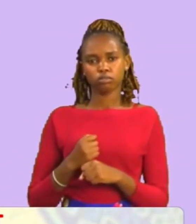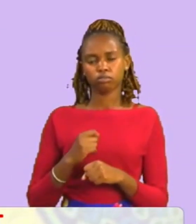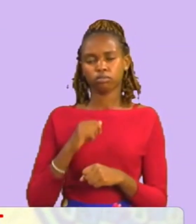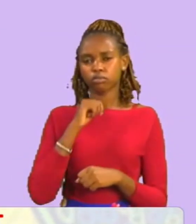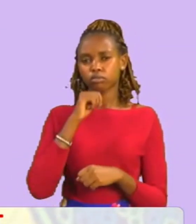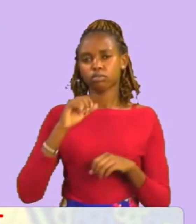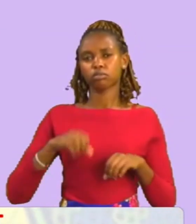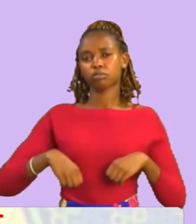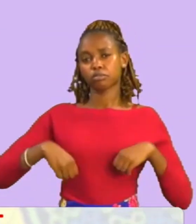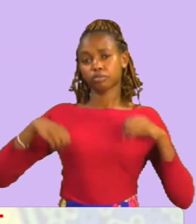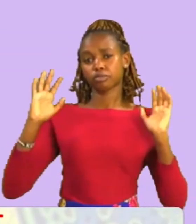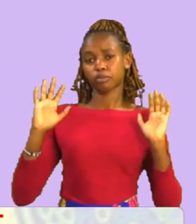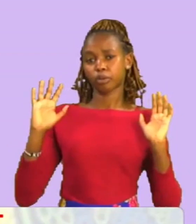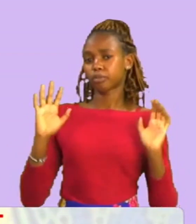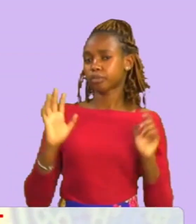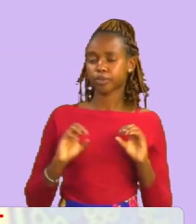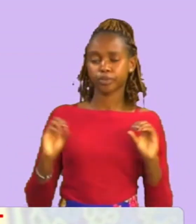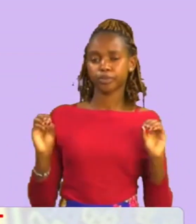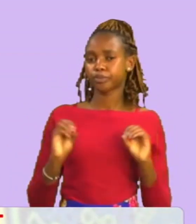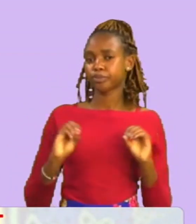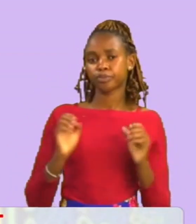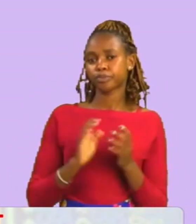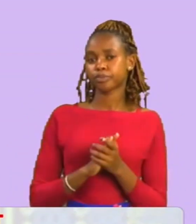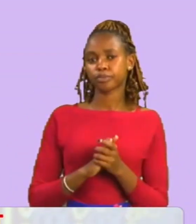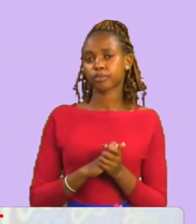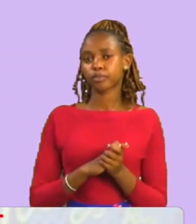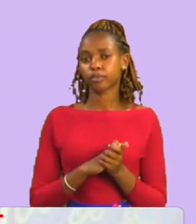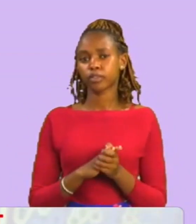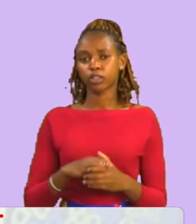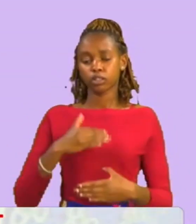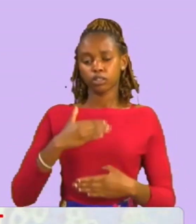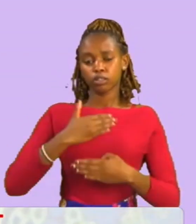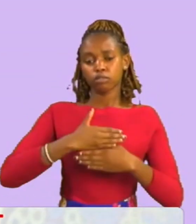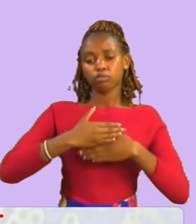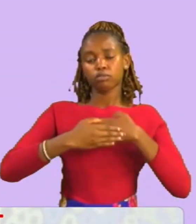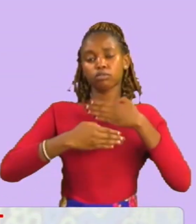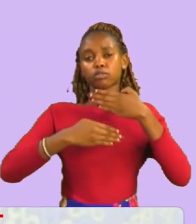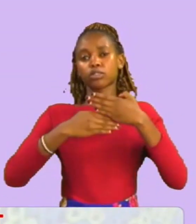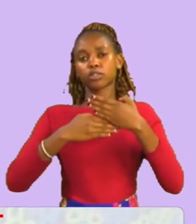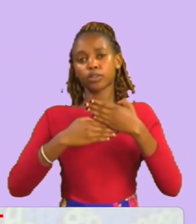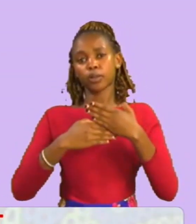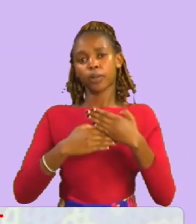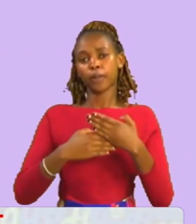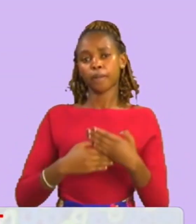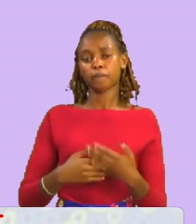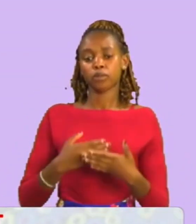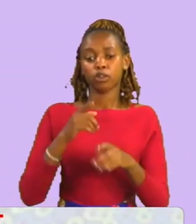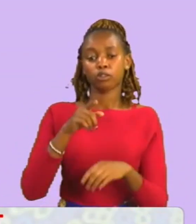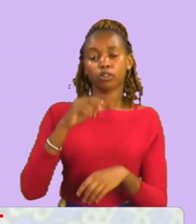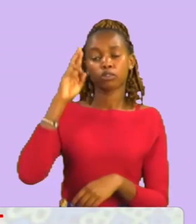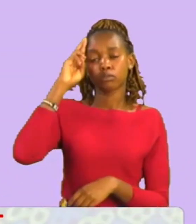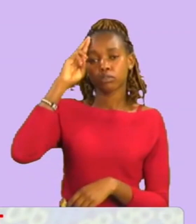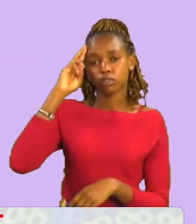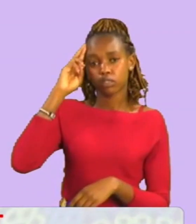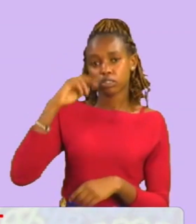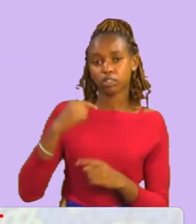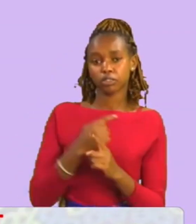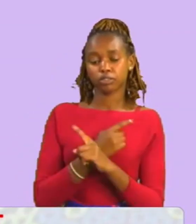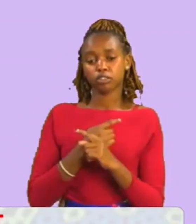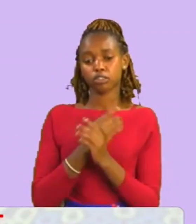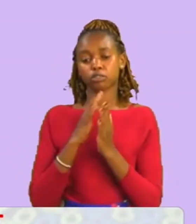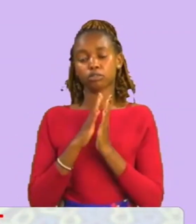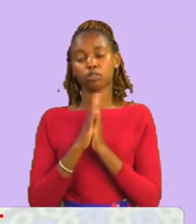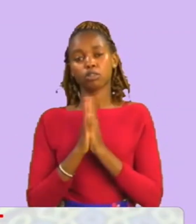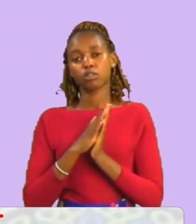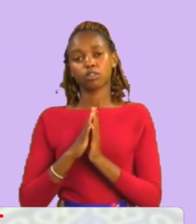passion yako hiyo drive the whole of next year because you'll be building it to give you the purpose. And next year we're going to be having a different story. I hope